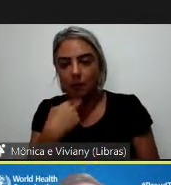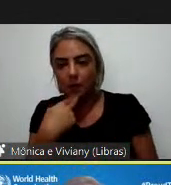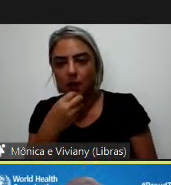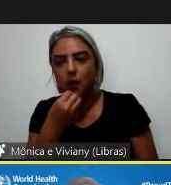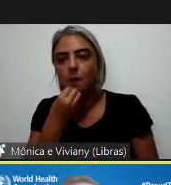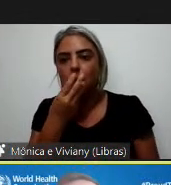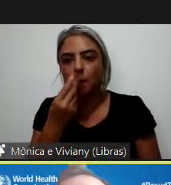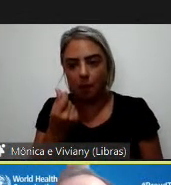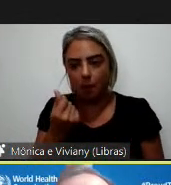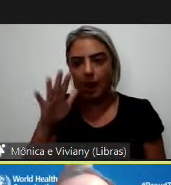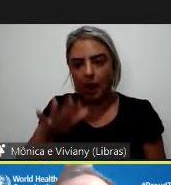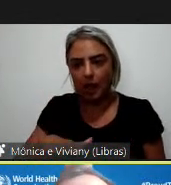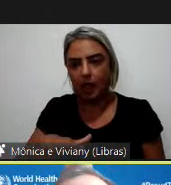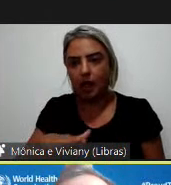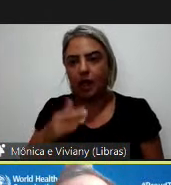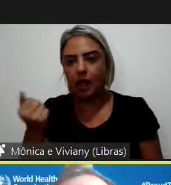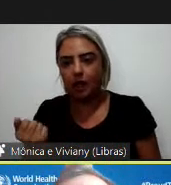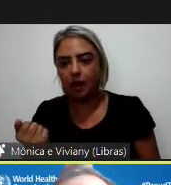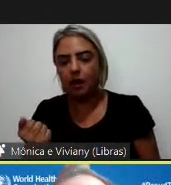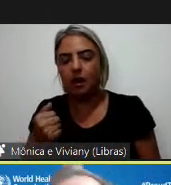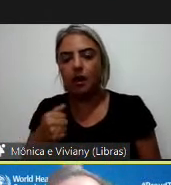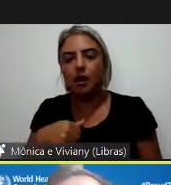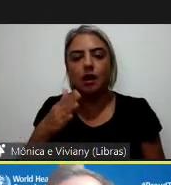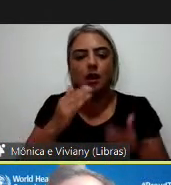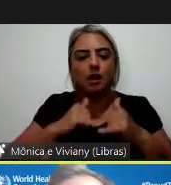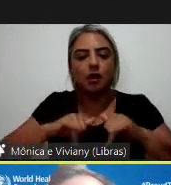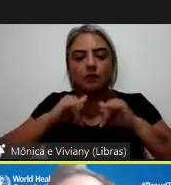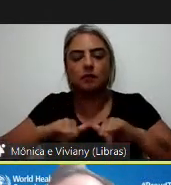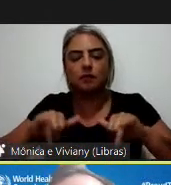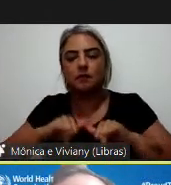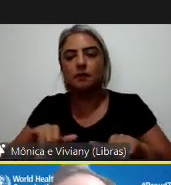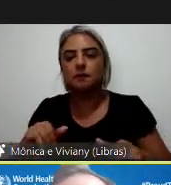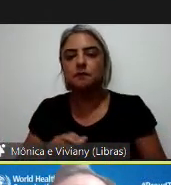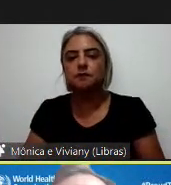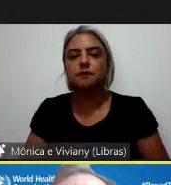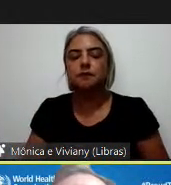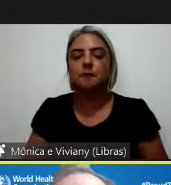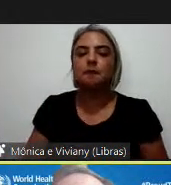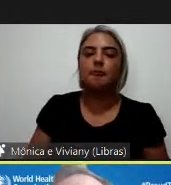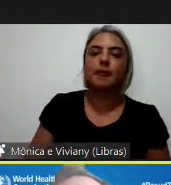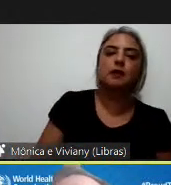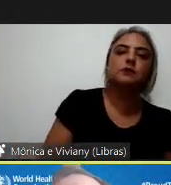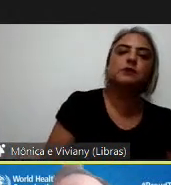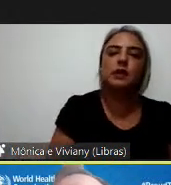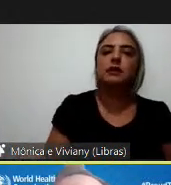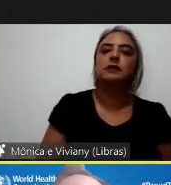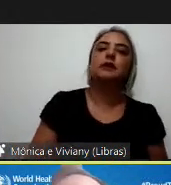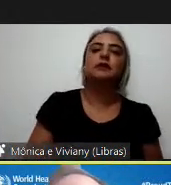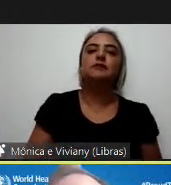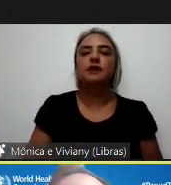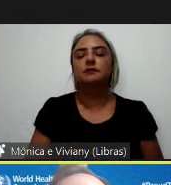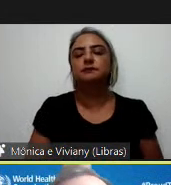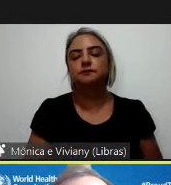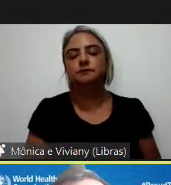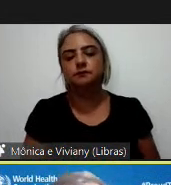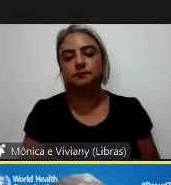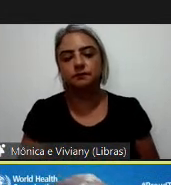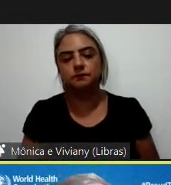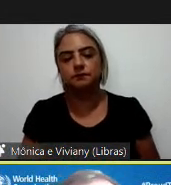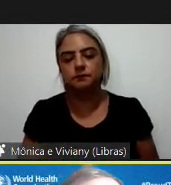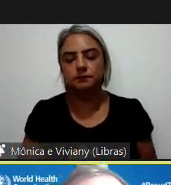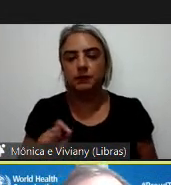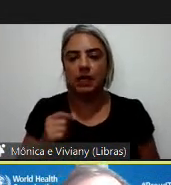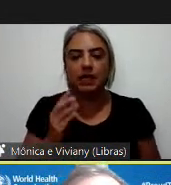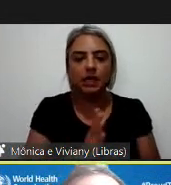foods high in fat, sugar, and salt. So you know, there was a meaningful